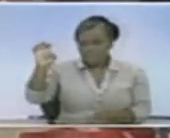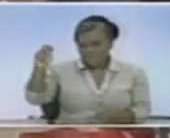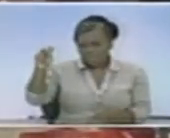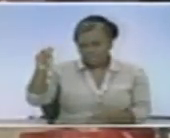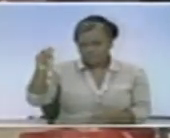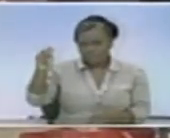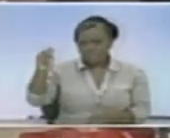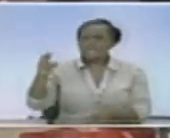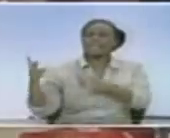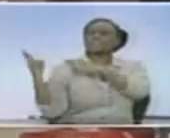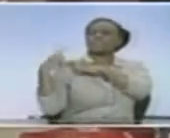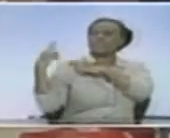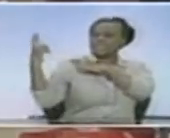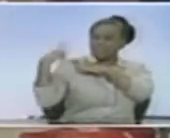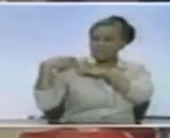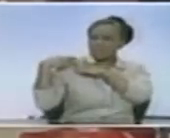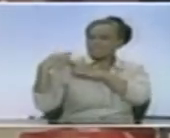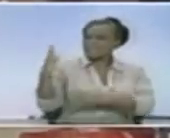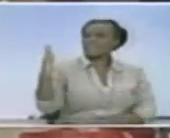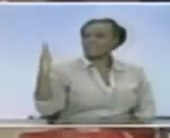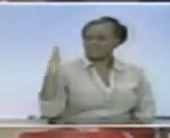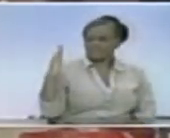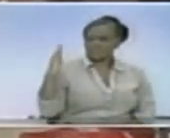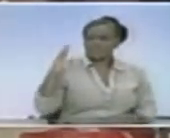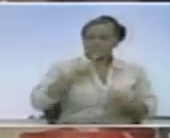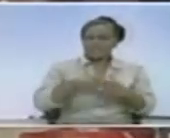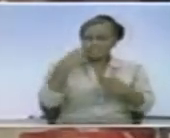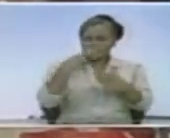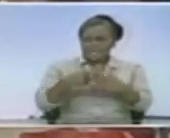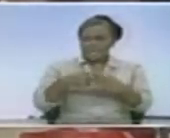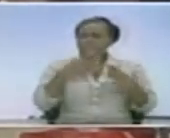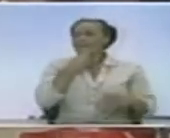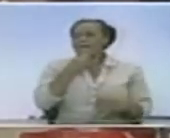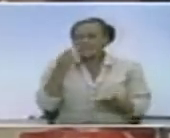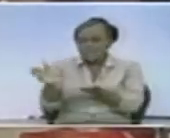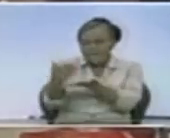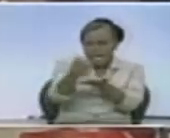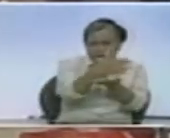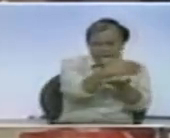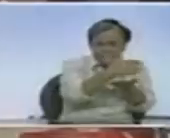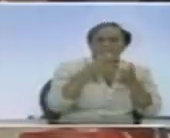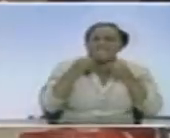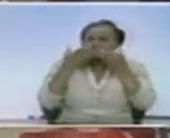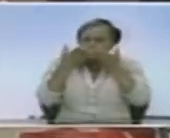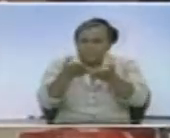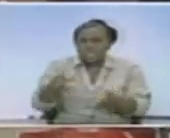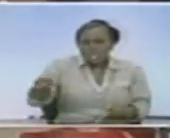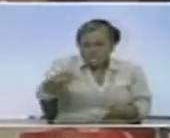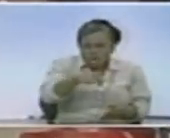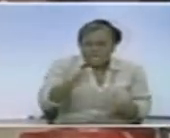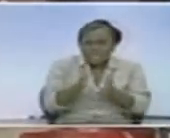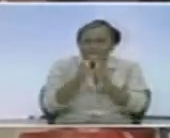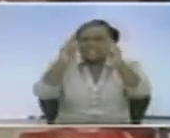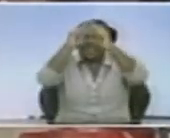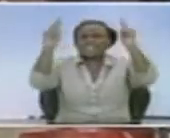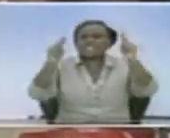in charge of security, and then men used to gather information, not only locally, but internationally.